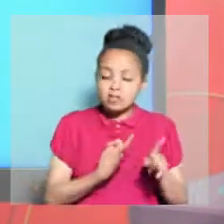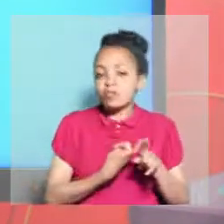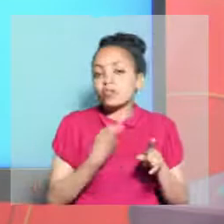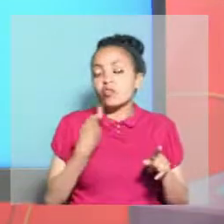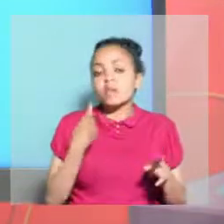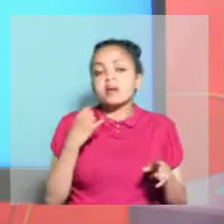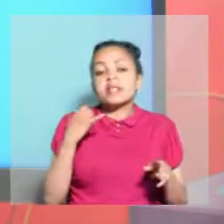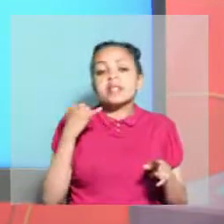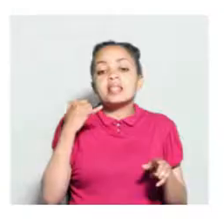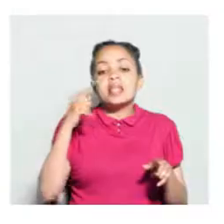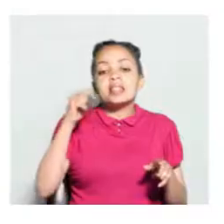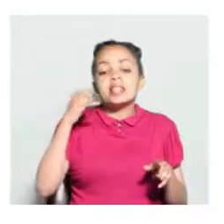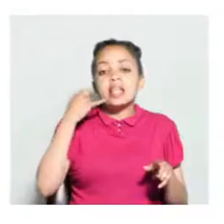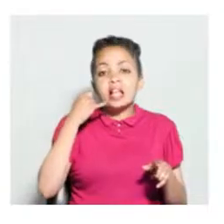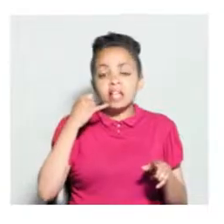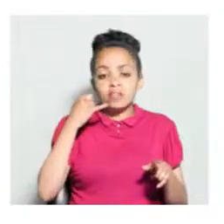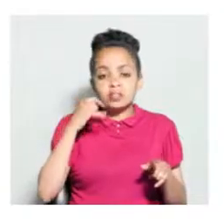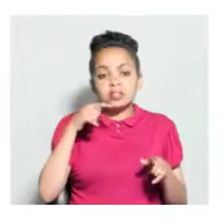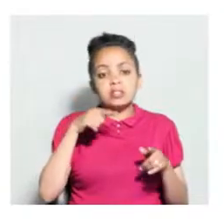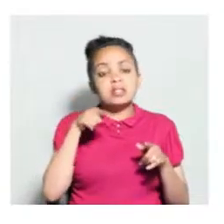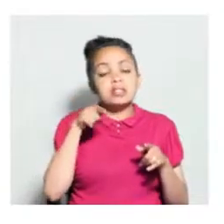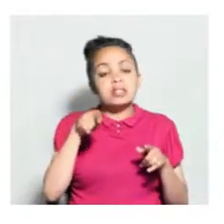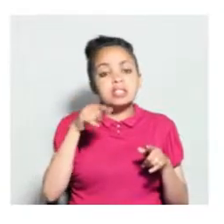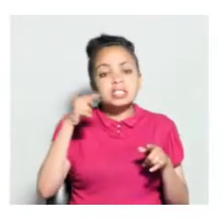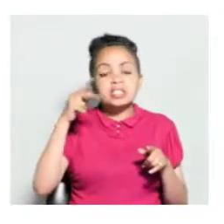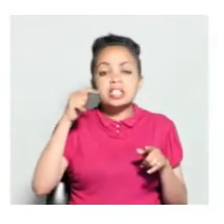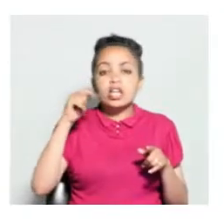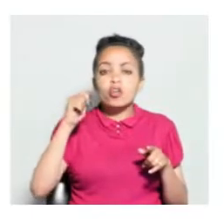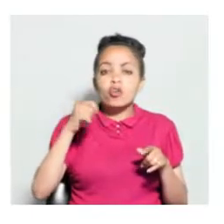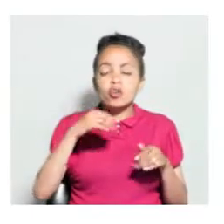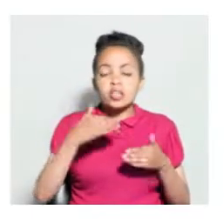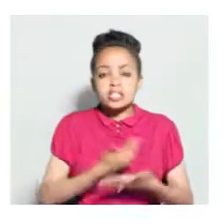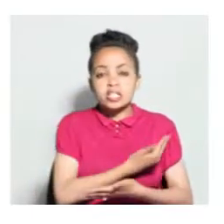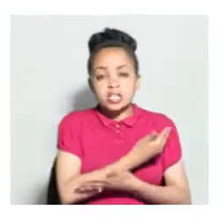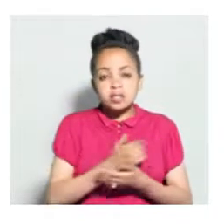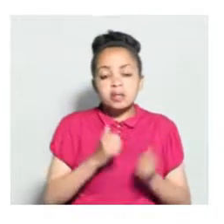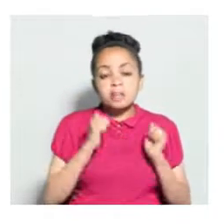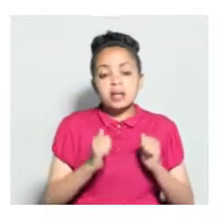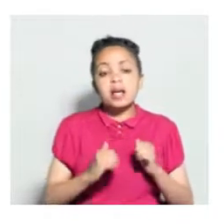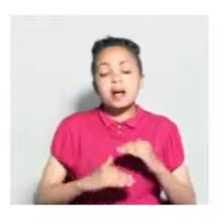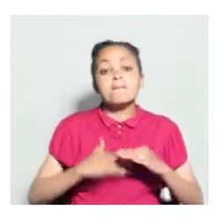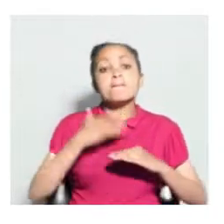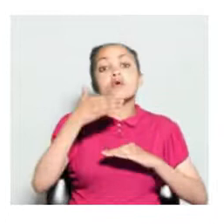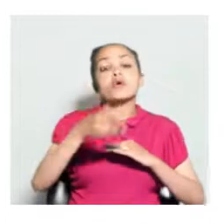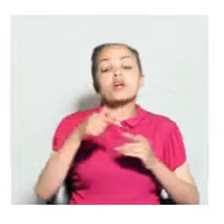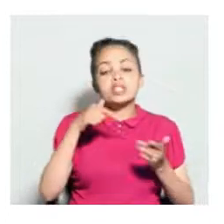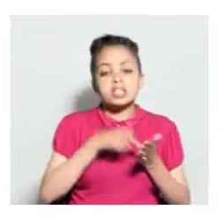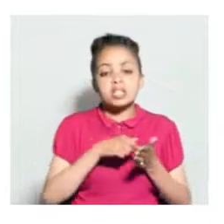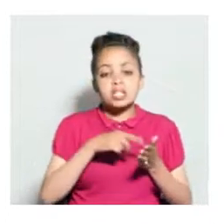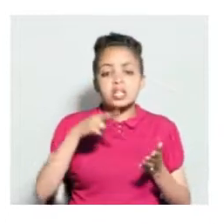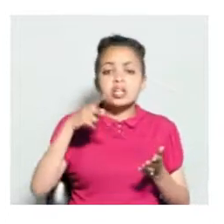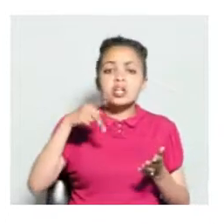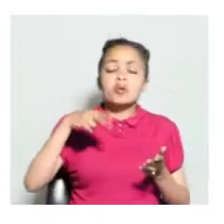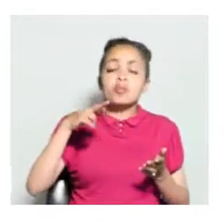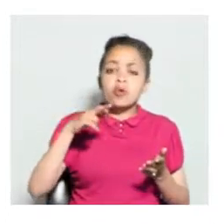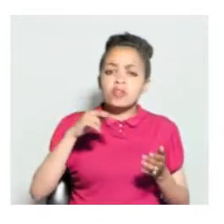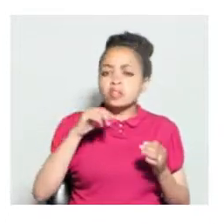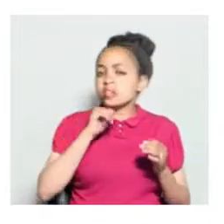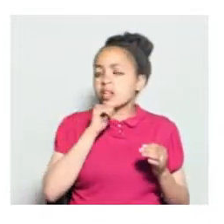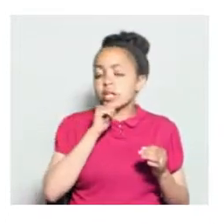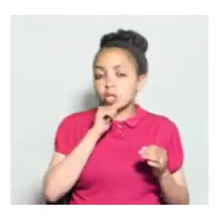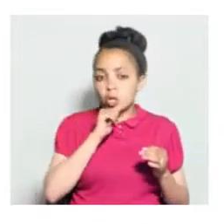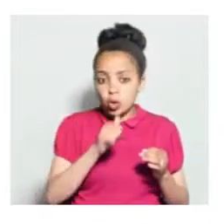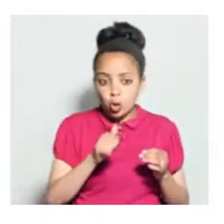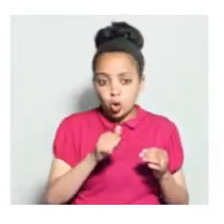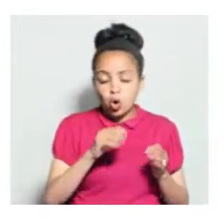telophase II. The daughter cell that produced during telophase I become progress to that of prophase II. And there is